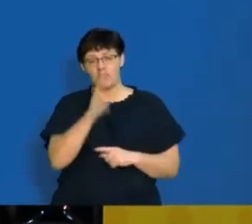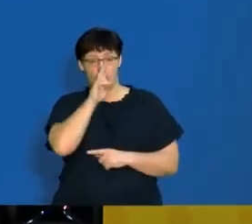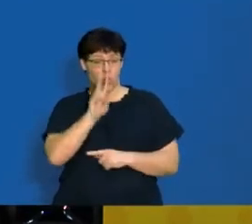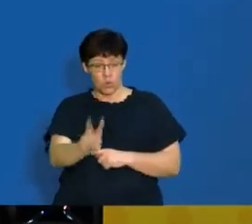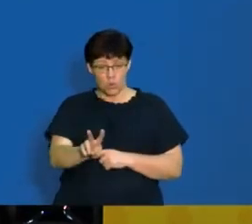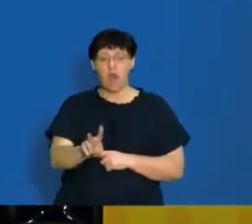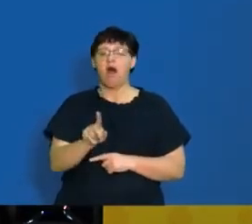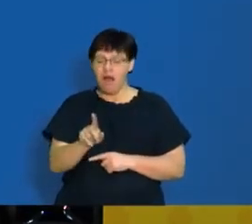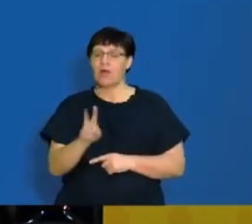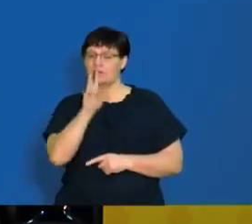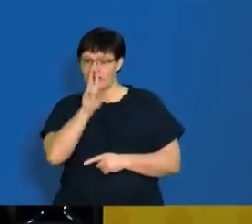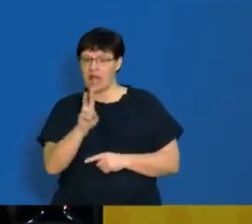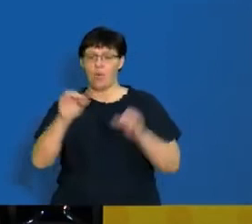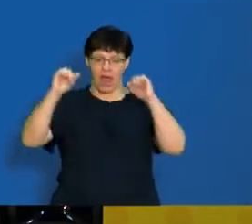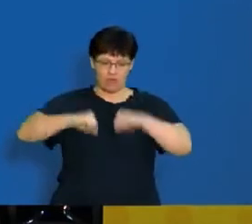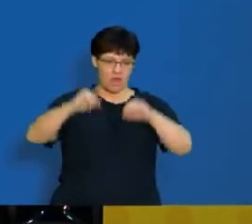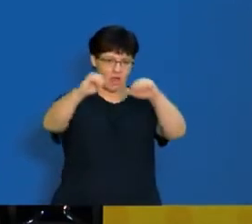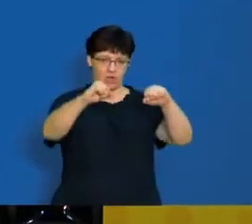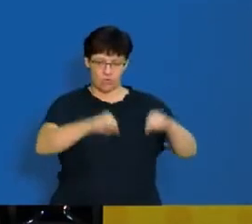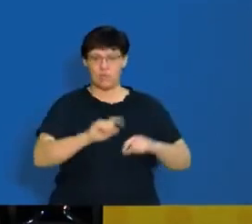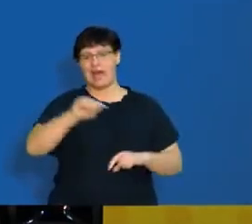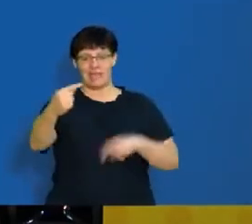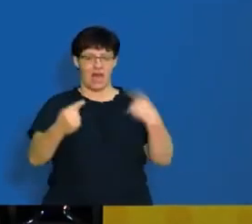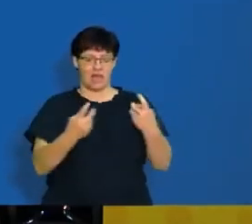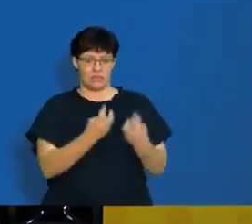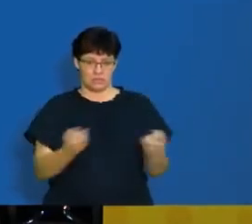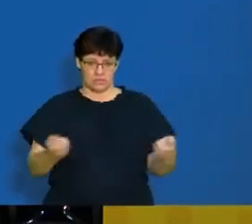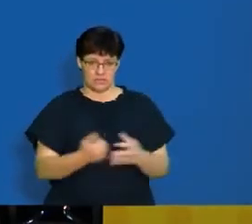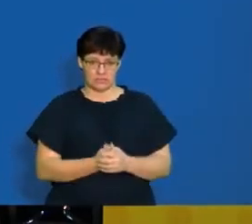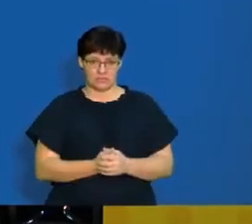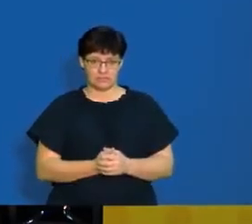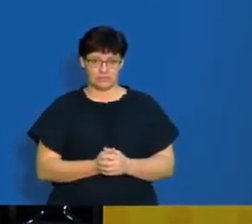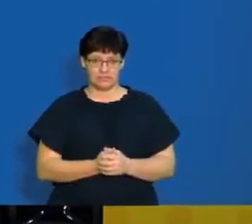it, you will see that it agrees with the other sources. Okay.